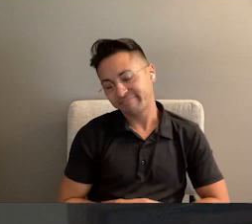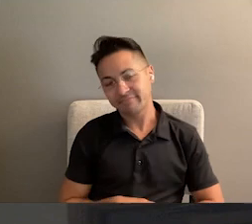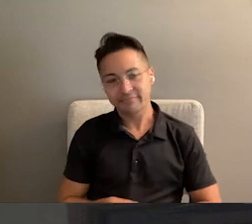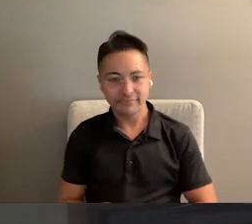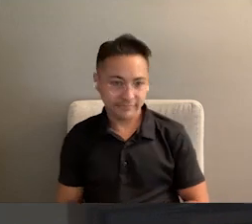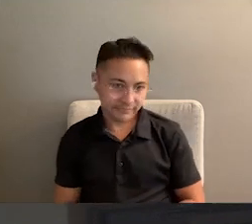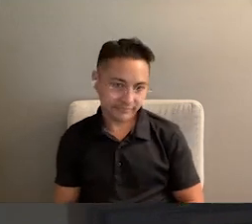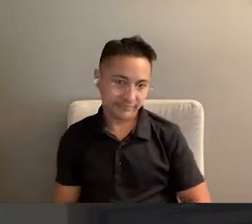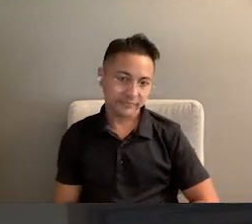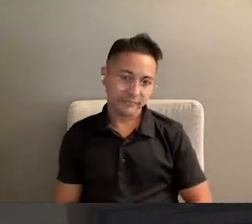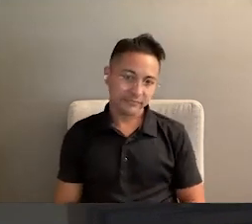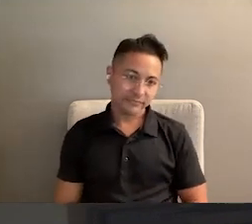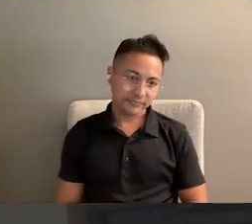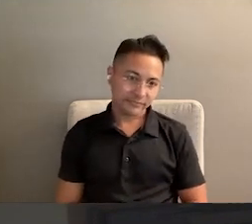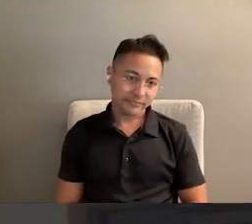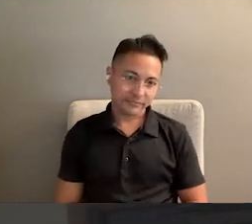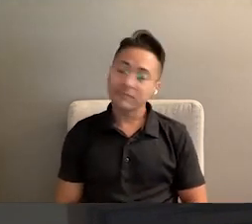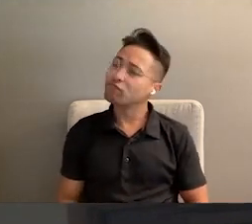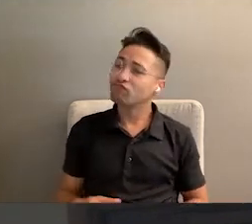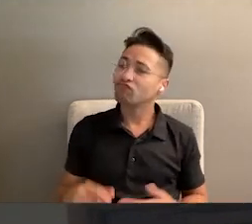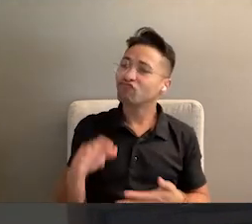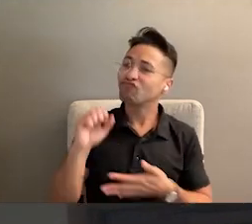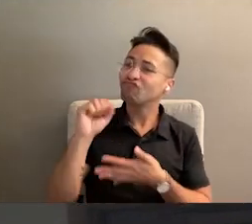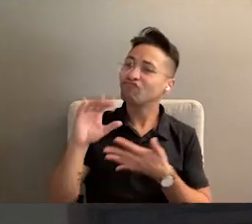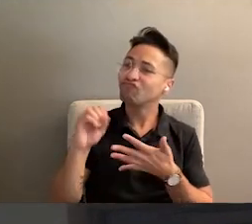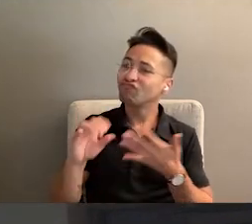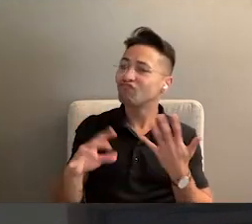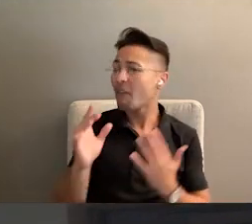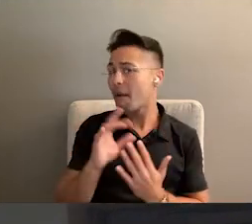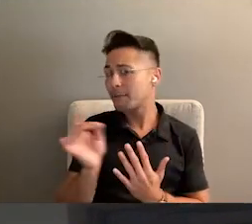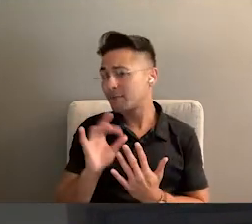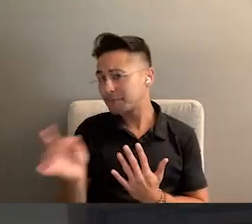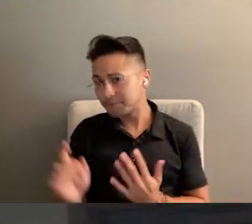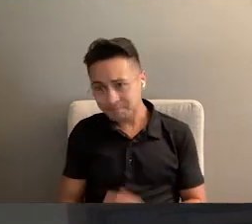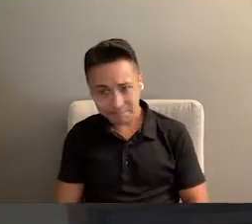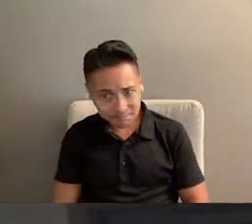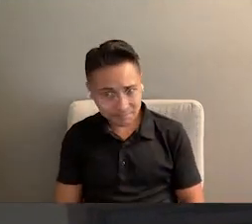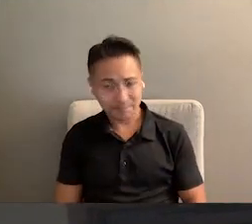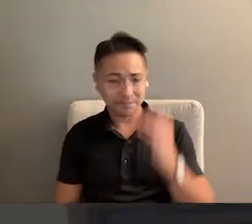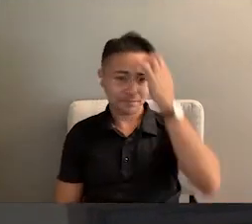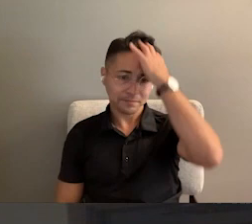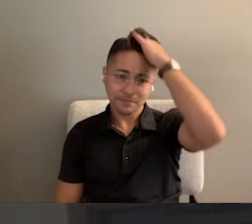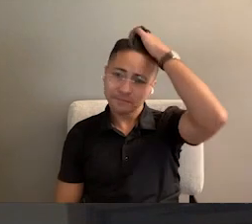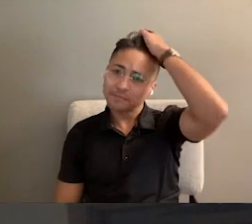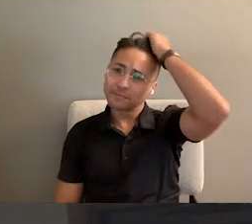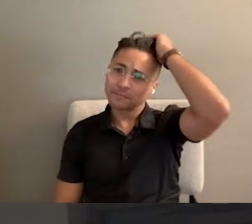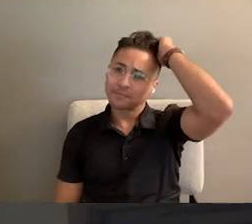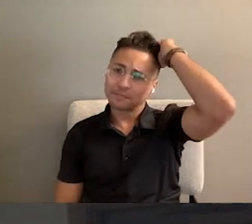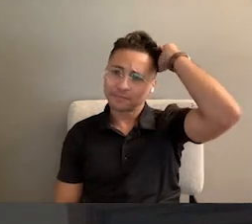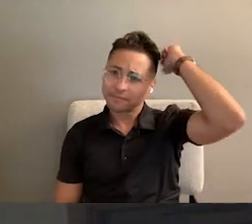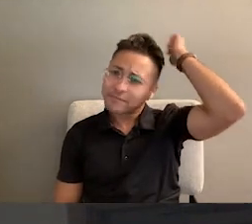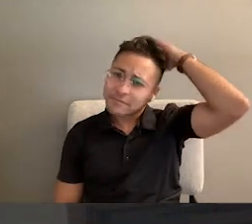Maybe she'll come down Thanksgiving time. Good options.